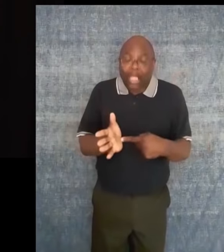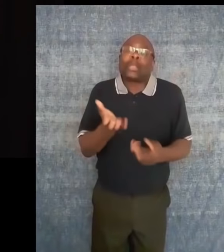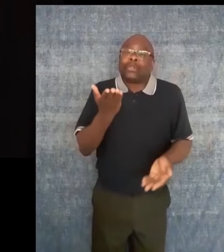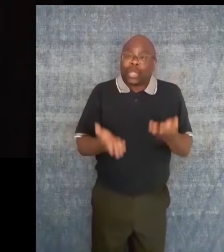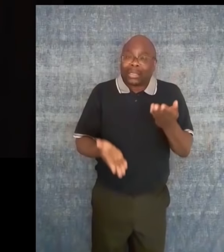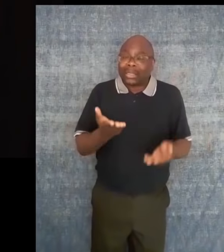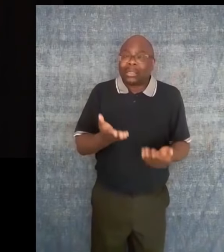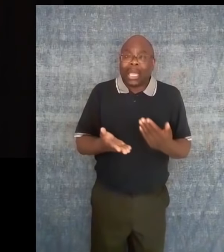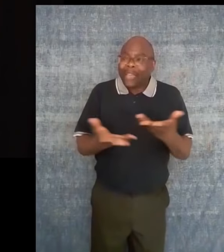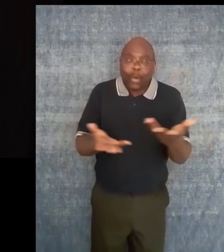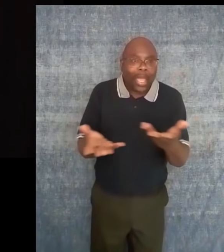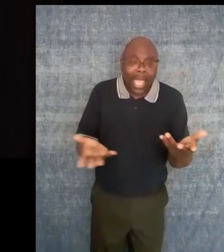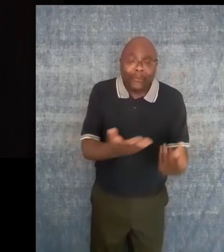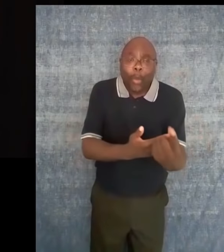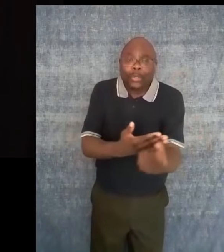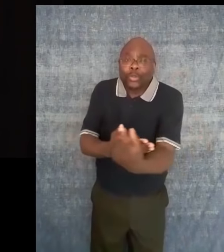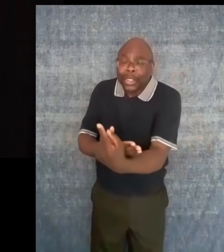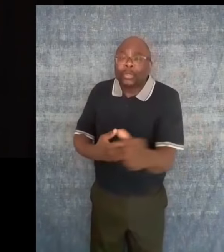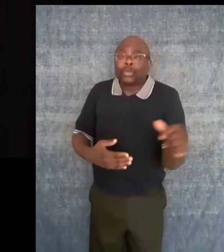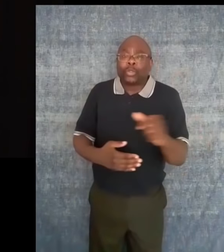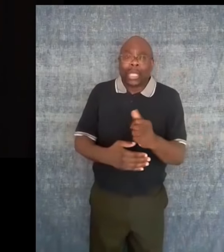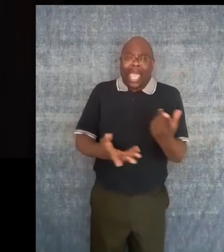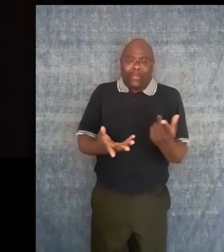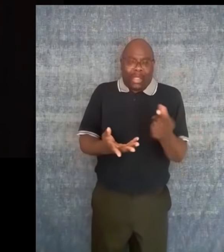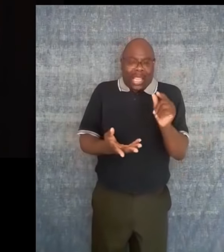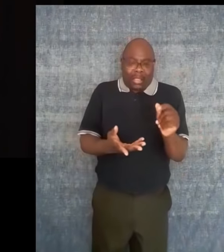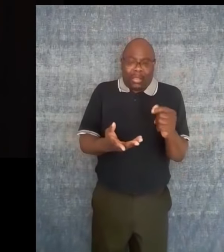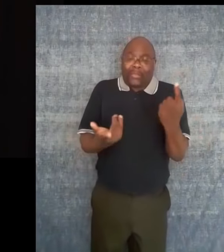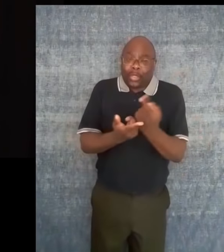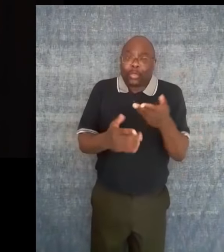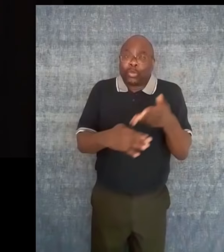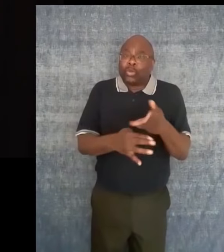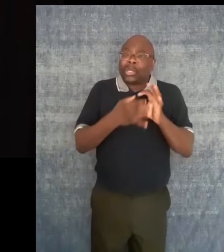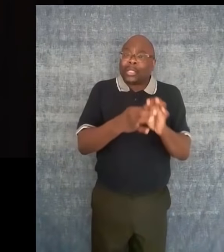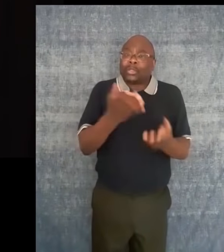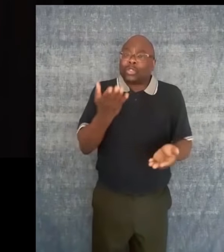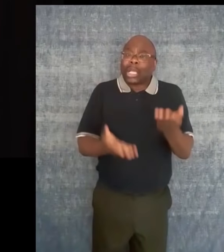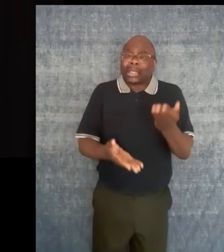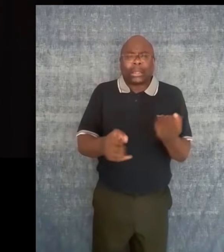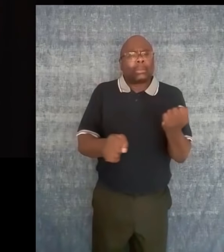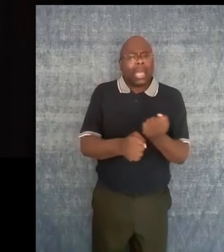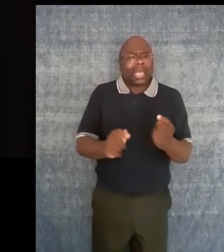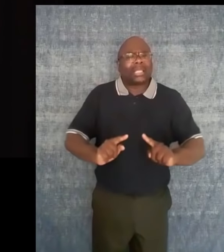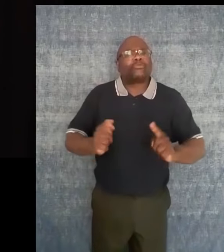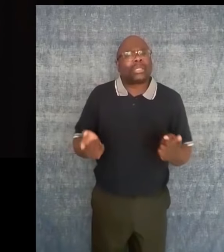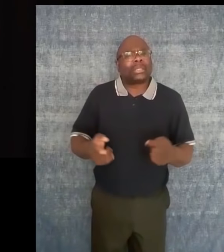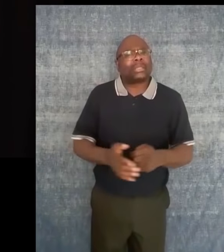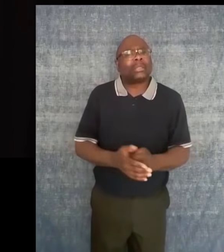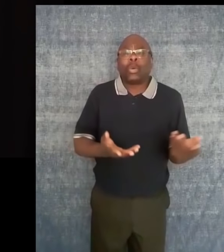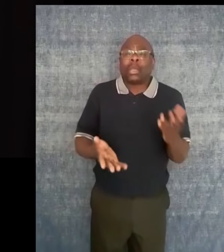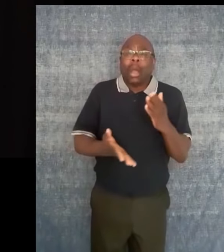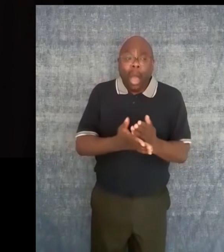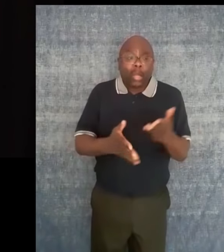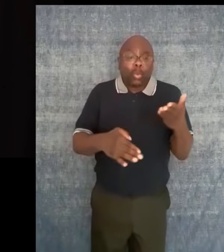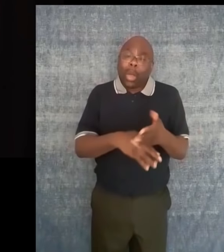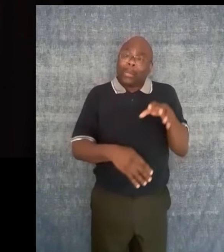justice everywhere you have opportunity. Every little act of justice makes a difference. Where you are in